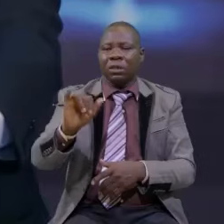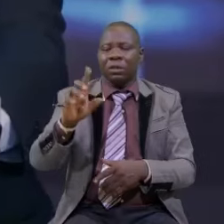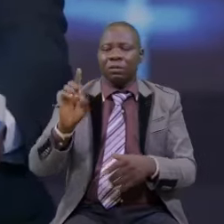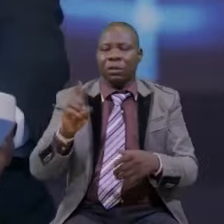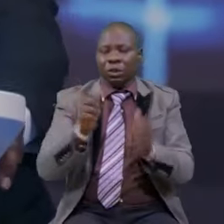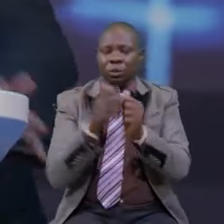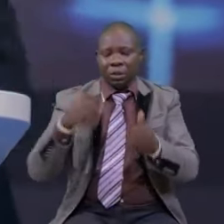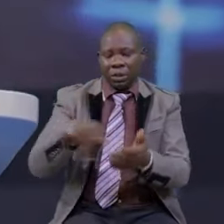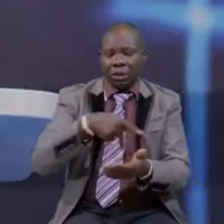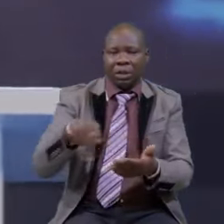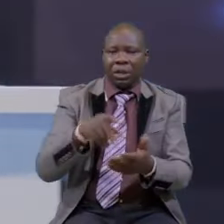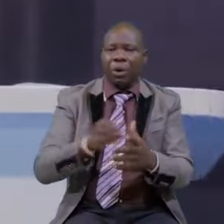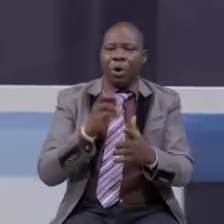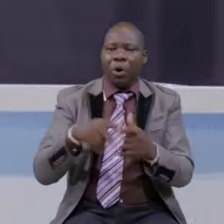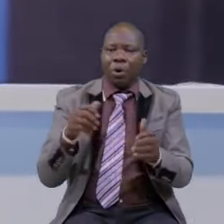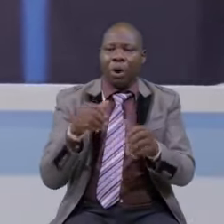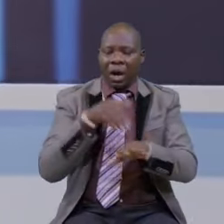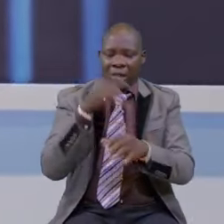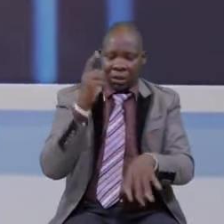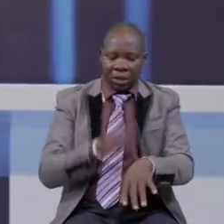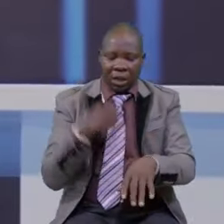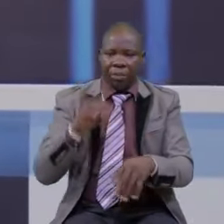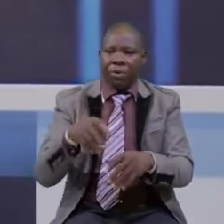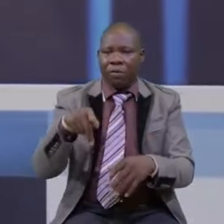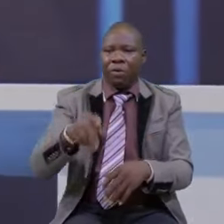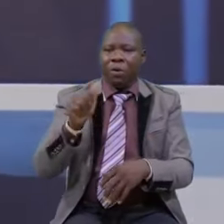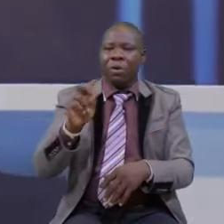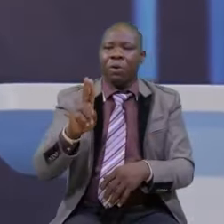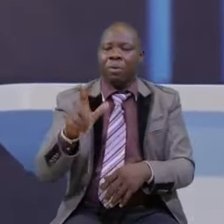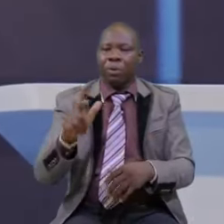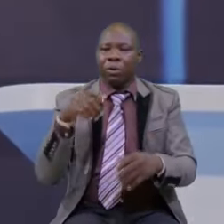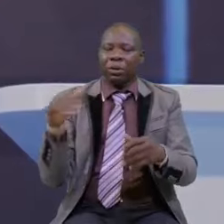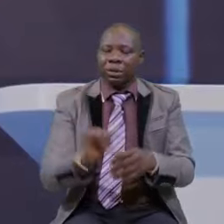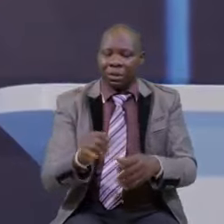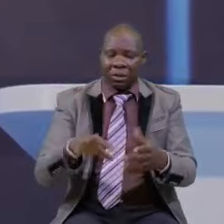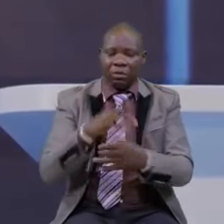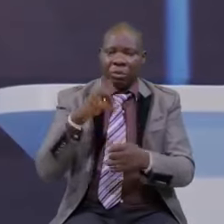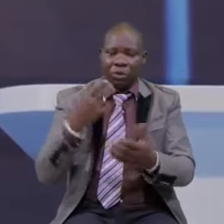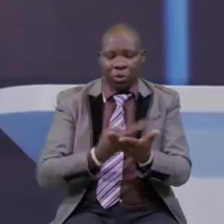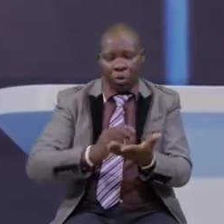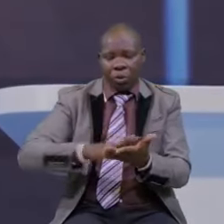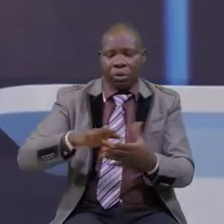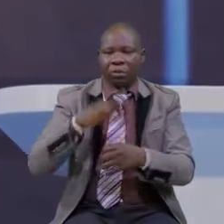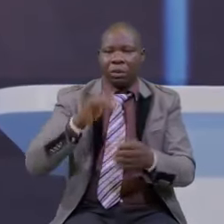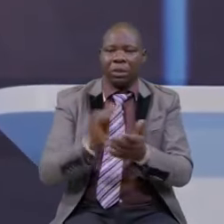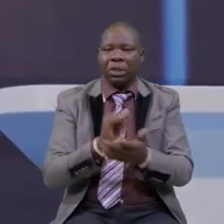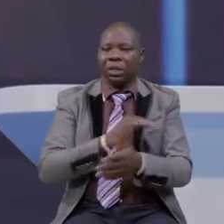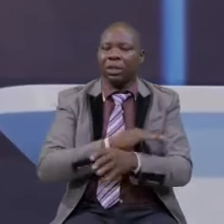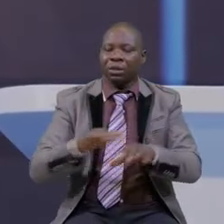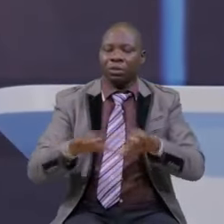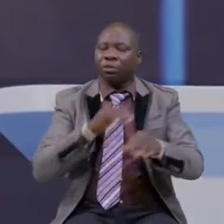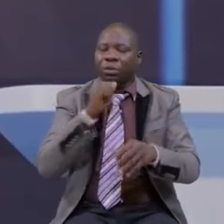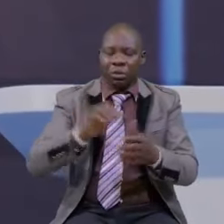the time of Paul, the same Spirit, Holy Spirit that doesn't change, Holy Spirit that doesn't